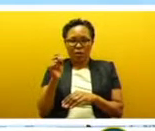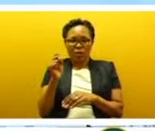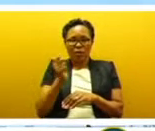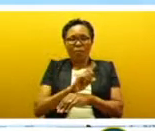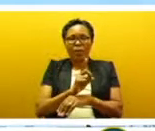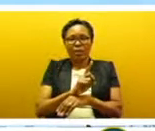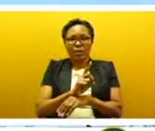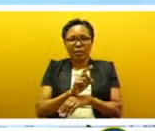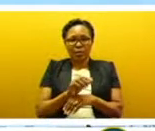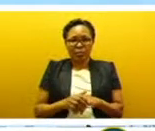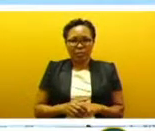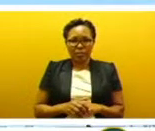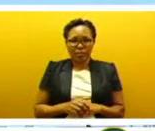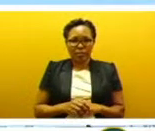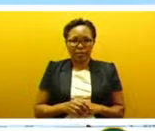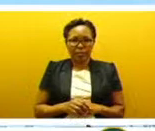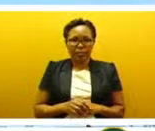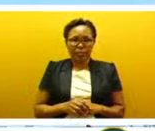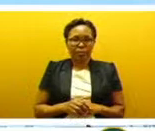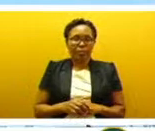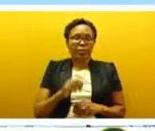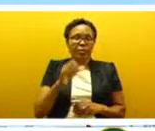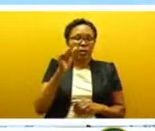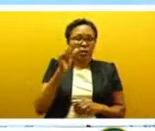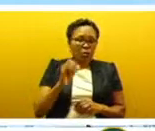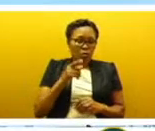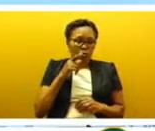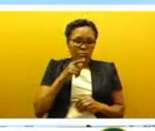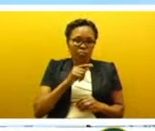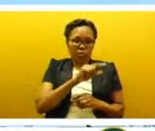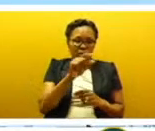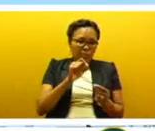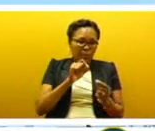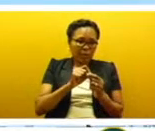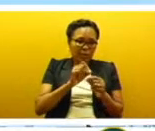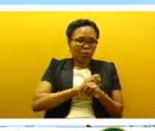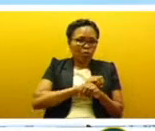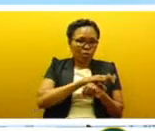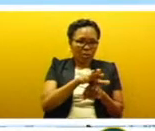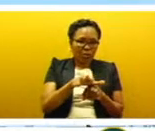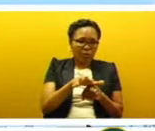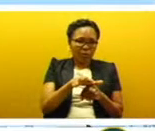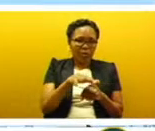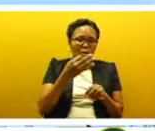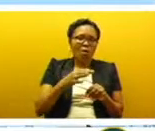minutes. So those particular transmissions of